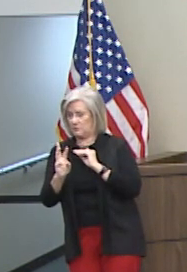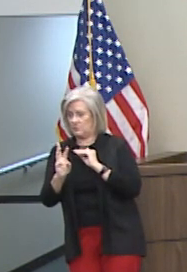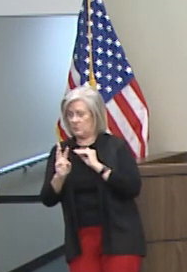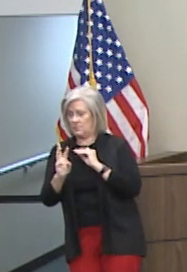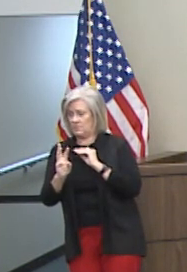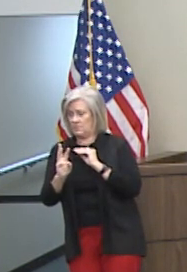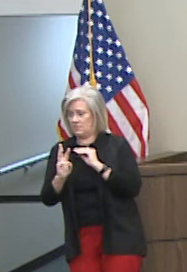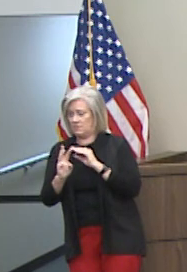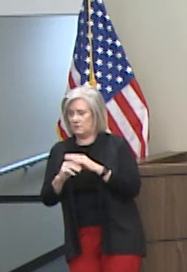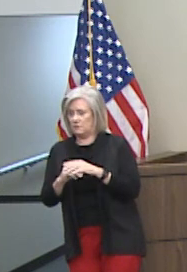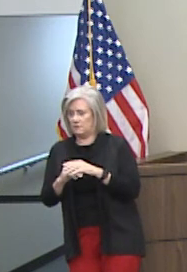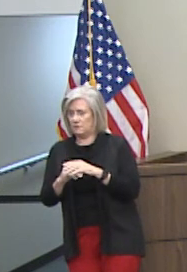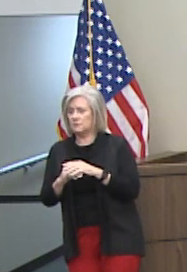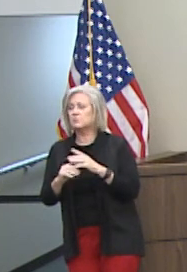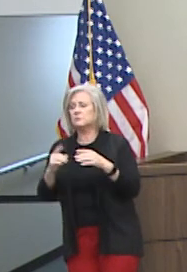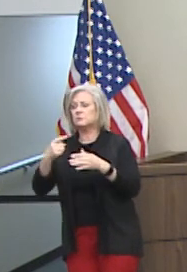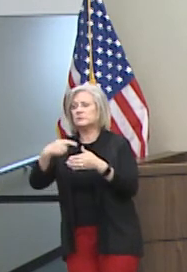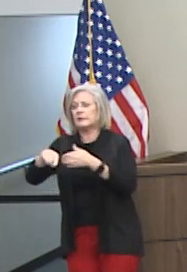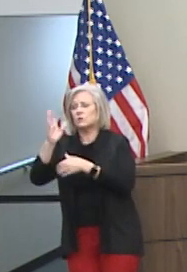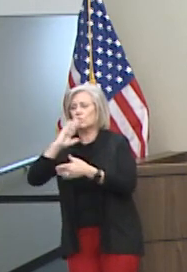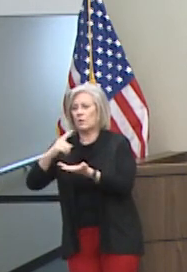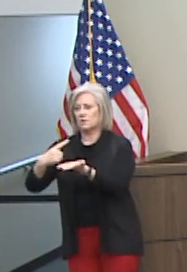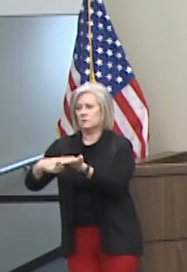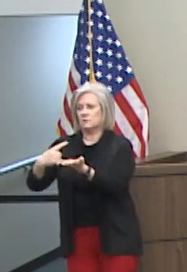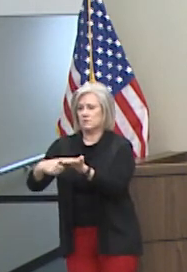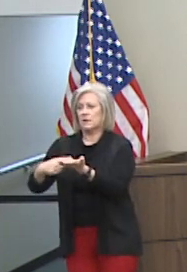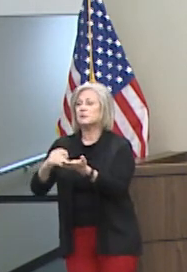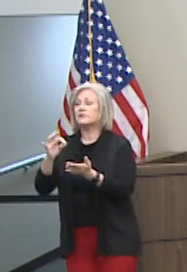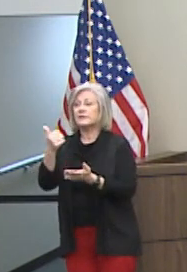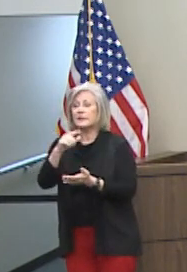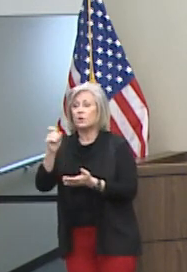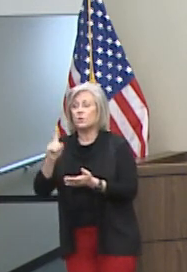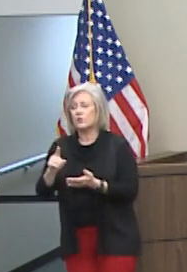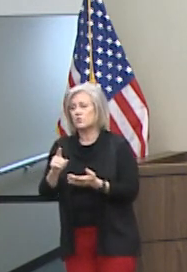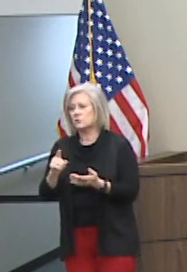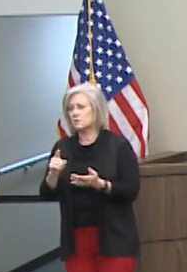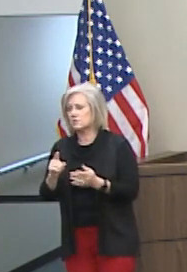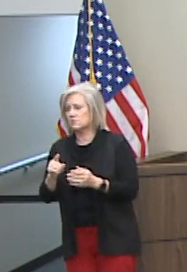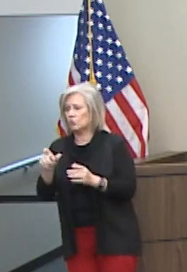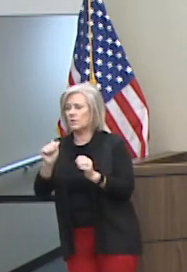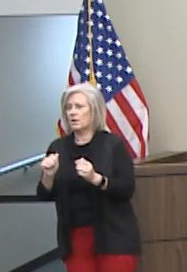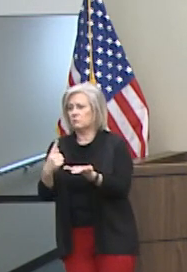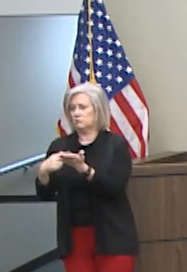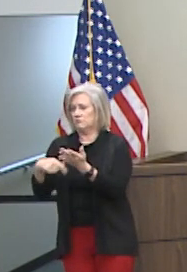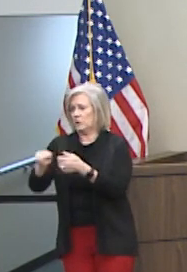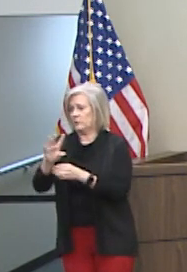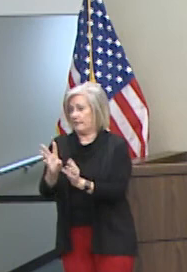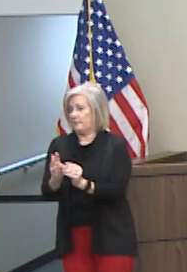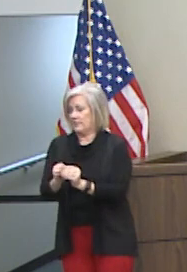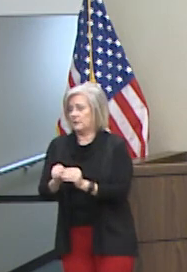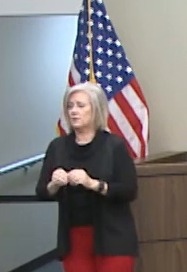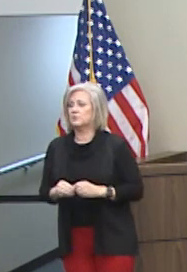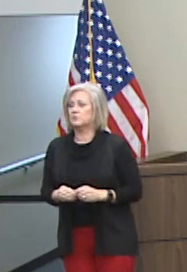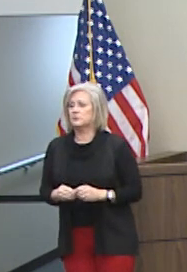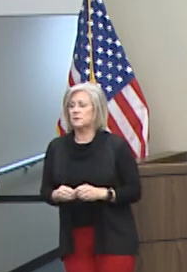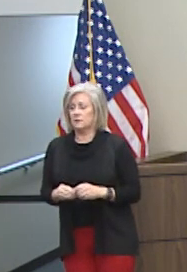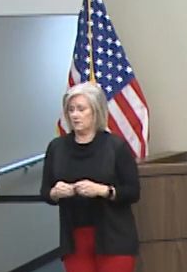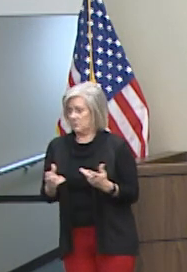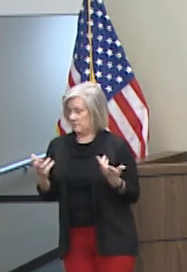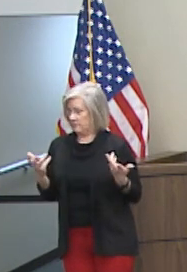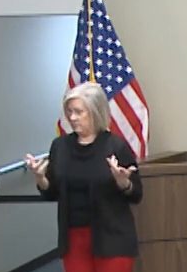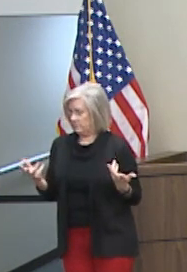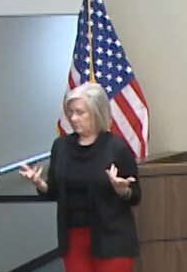All right, those items will be presented next week for action, and if you have any questions, feel free to pull them at next week's meeting. With that, is there anything else from the